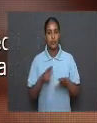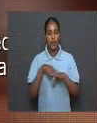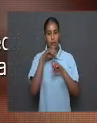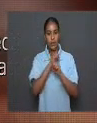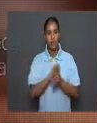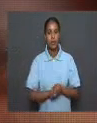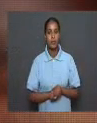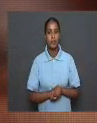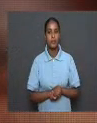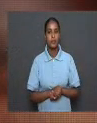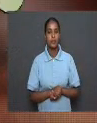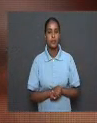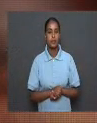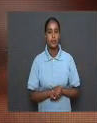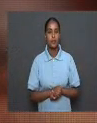Time's up.